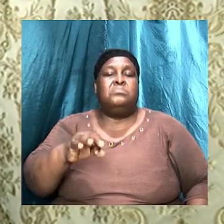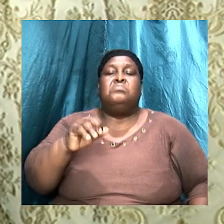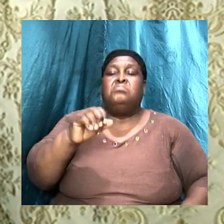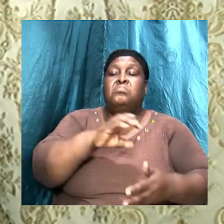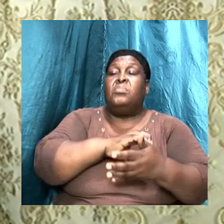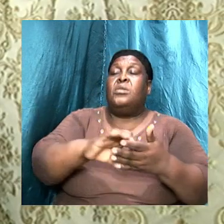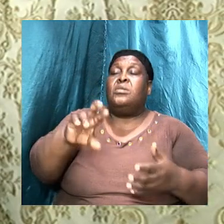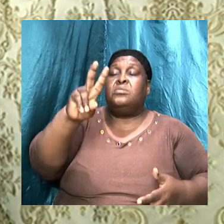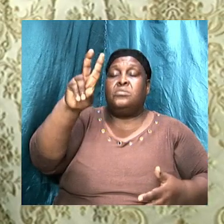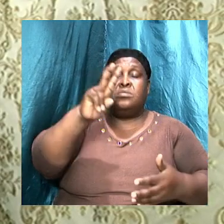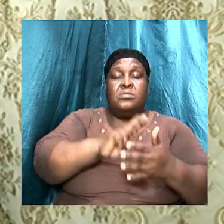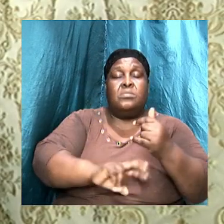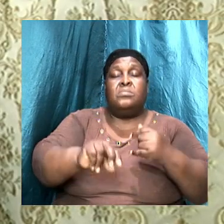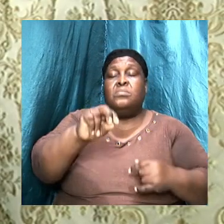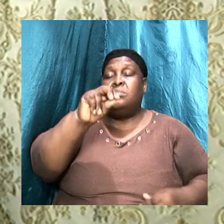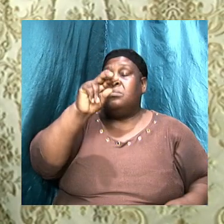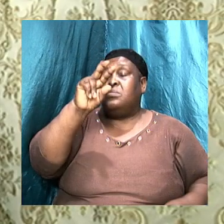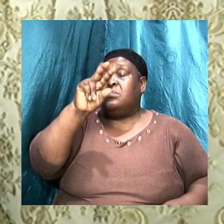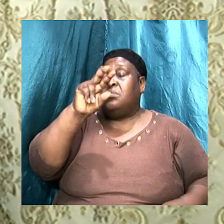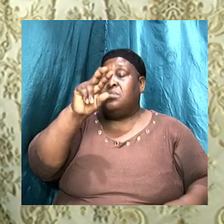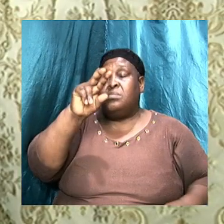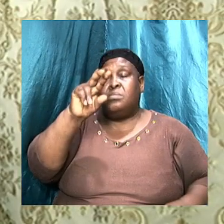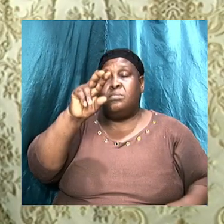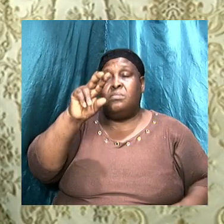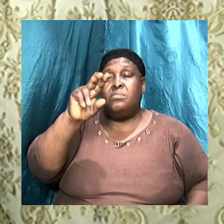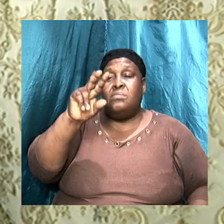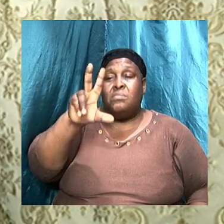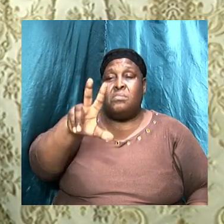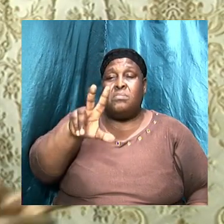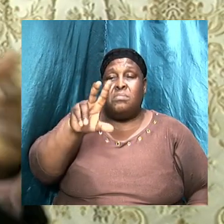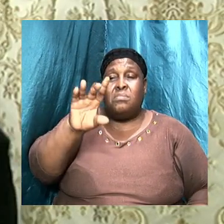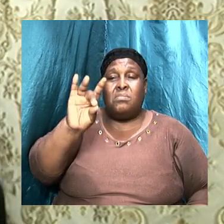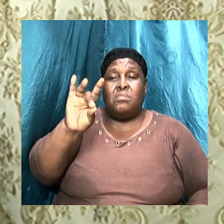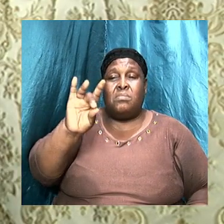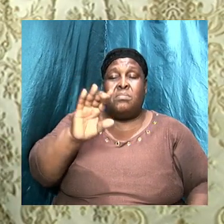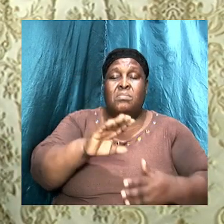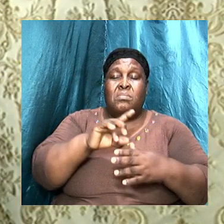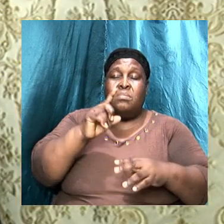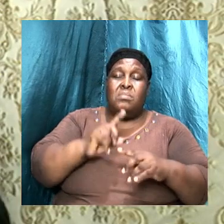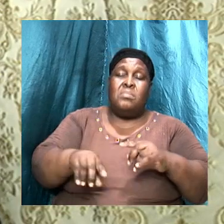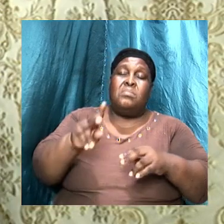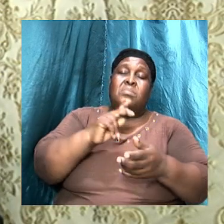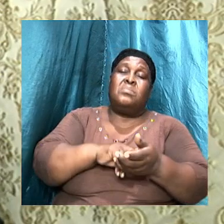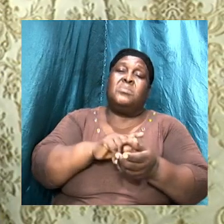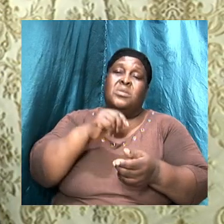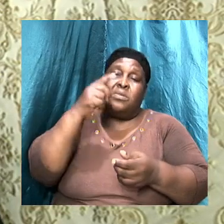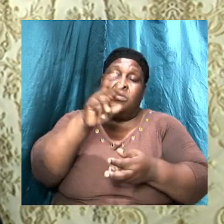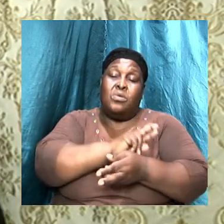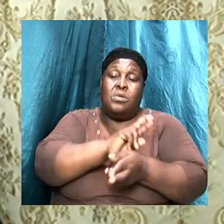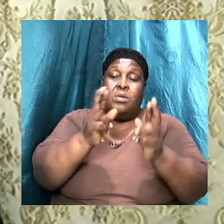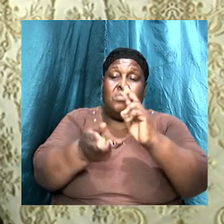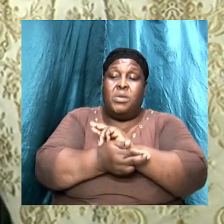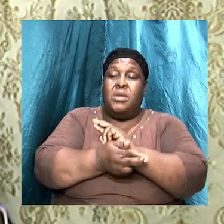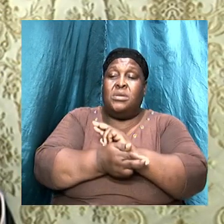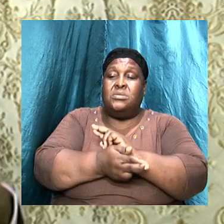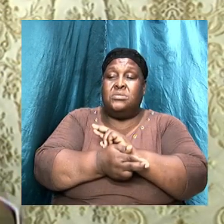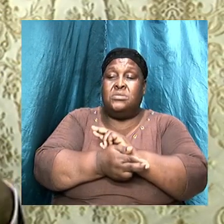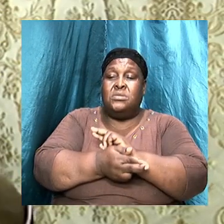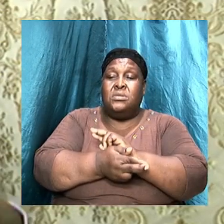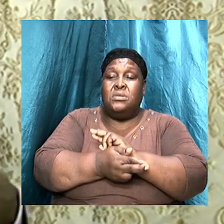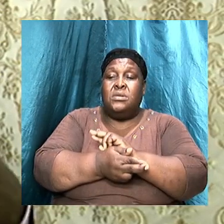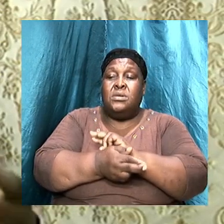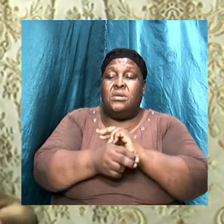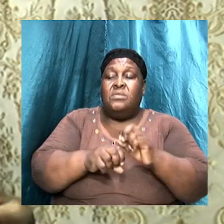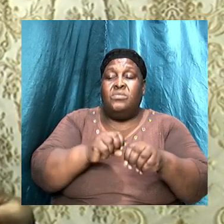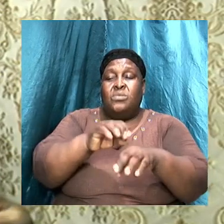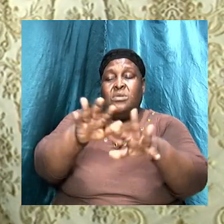38 and 39 then Peter said unto them repent and be baptized every one of you in